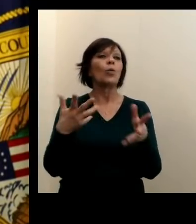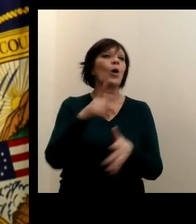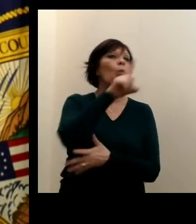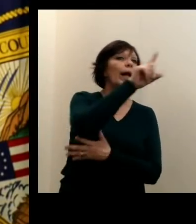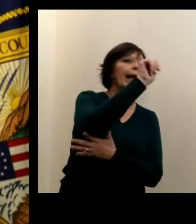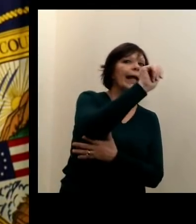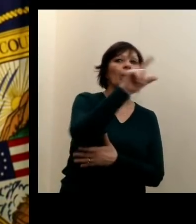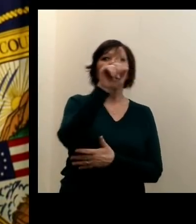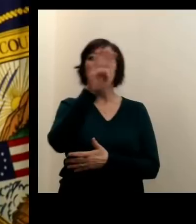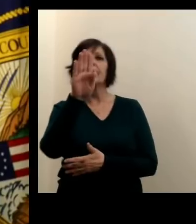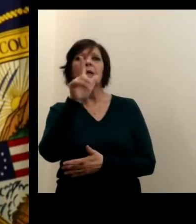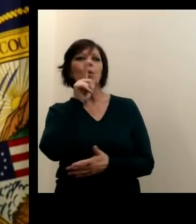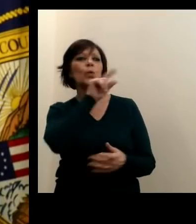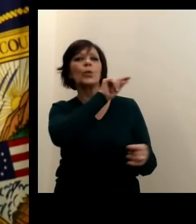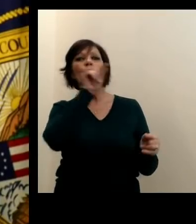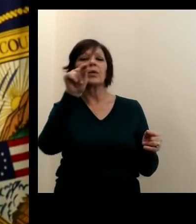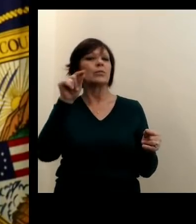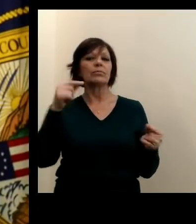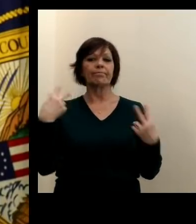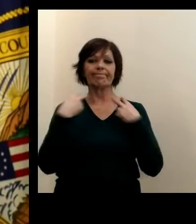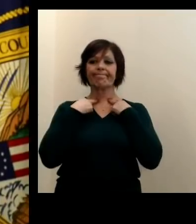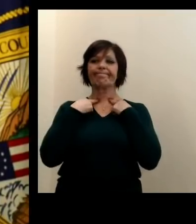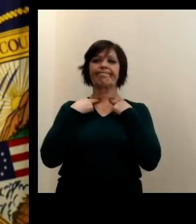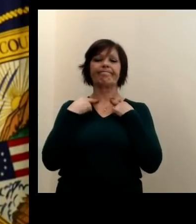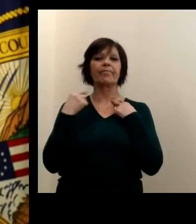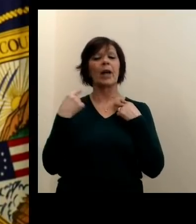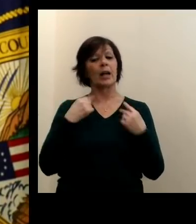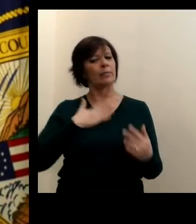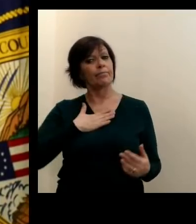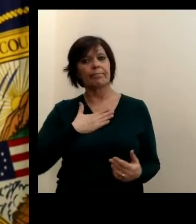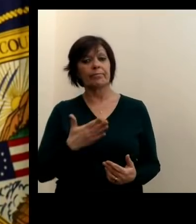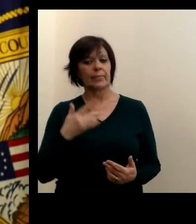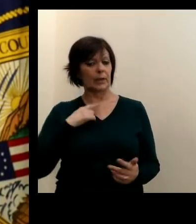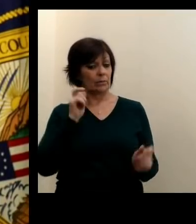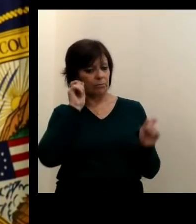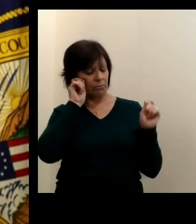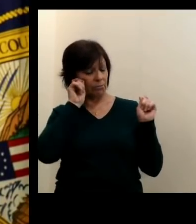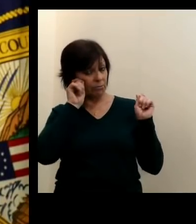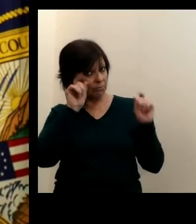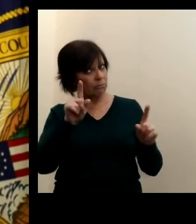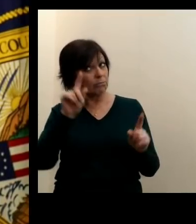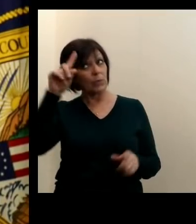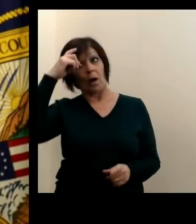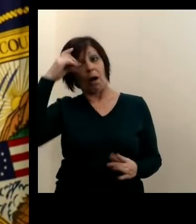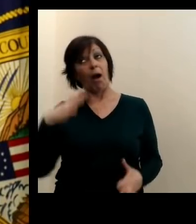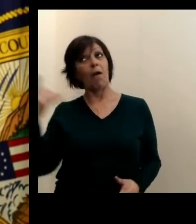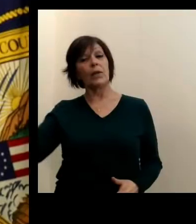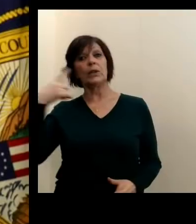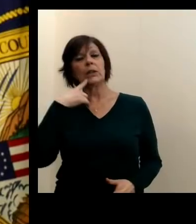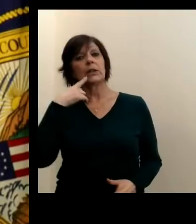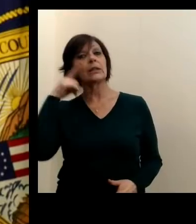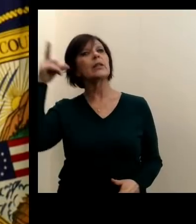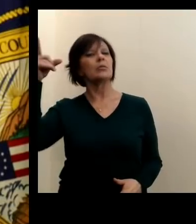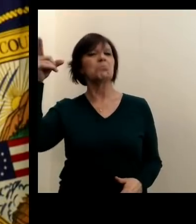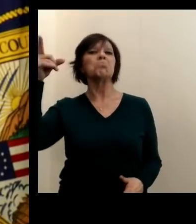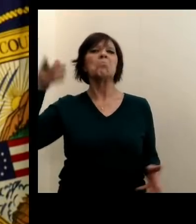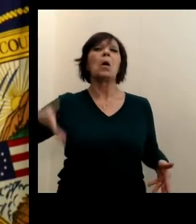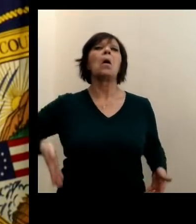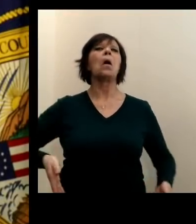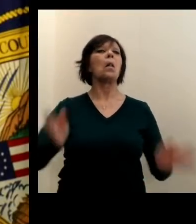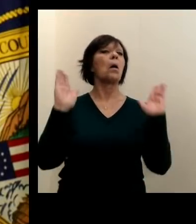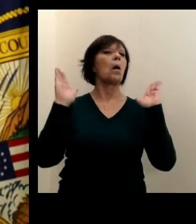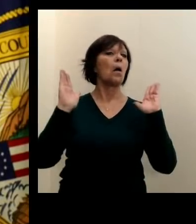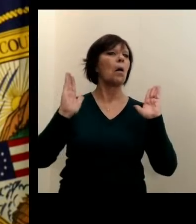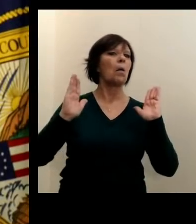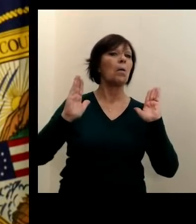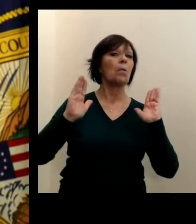1B category. I have to admit, as I said earlier, we were a little surprised when the governor announced on Friday that he was going to allow the